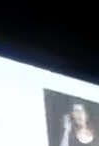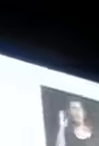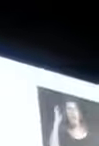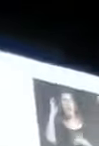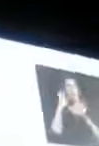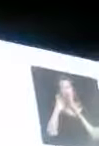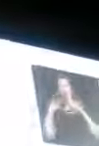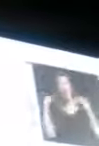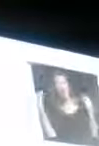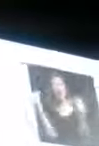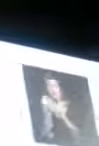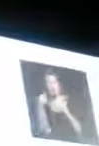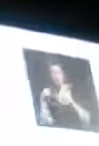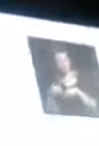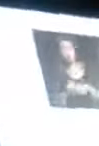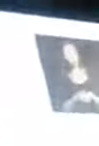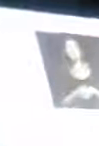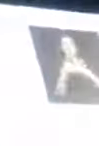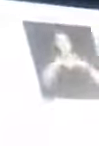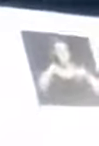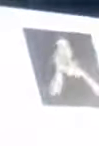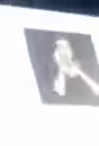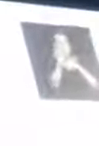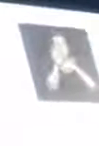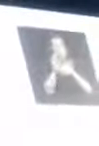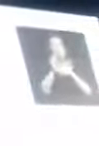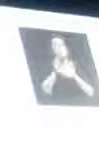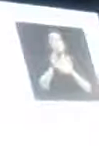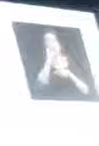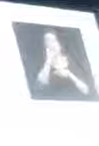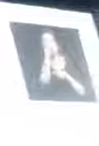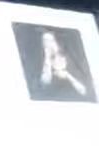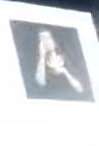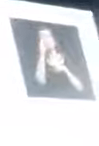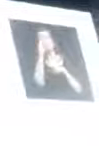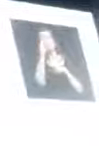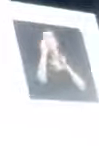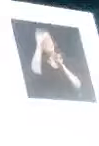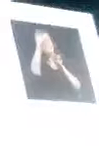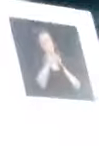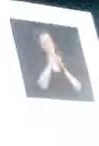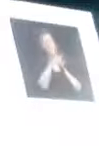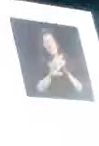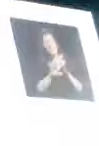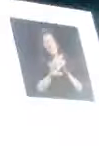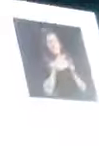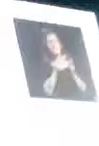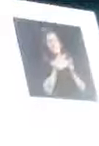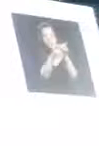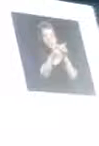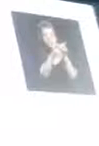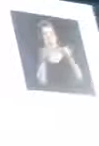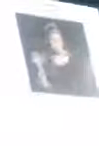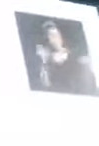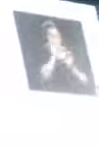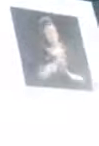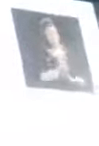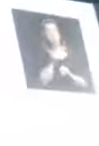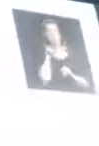half of all member states and the high representative came together on one common platform here